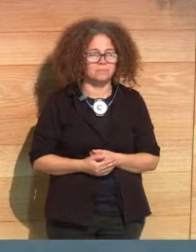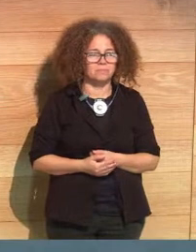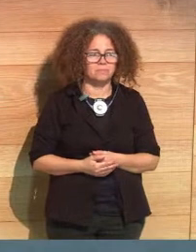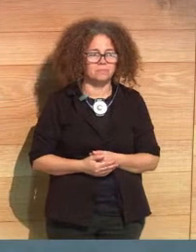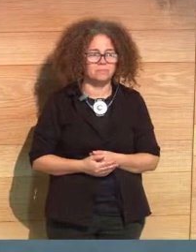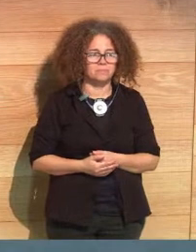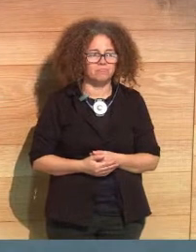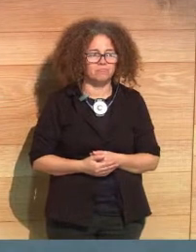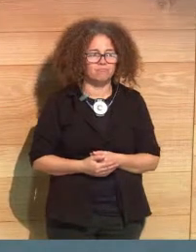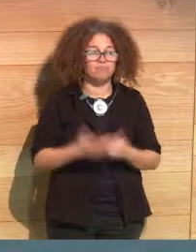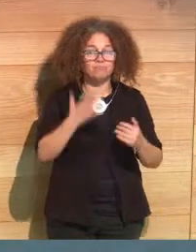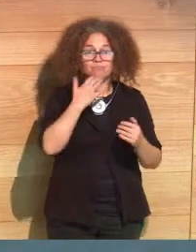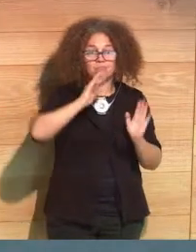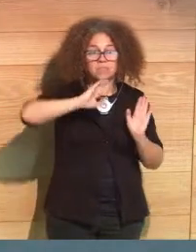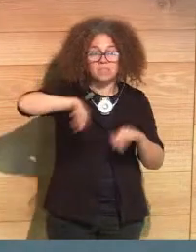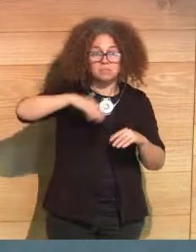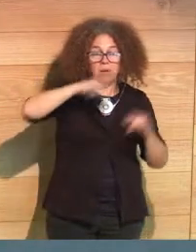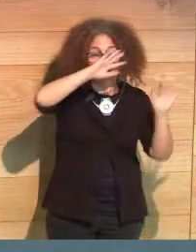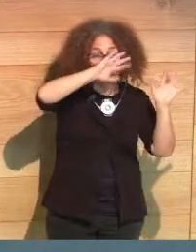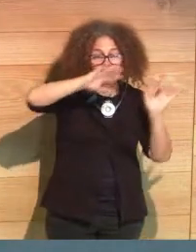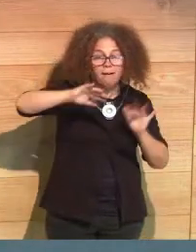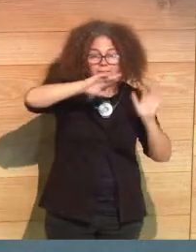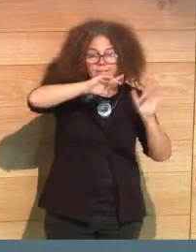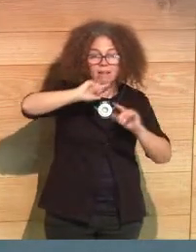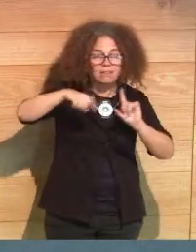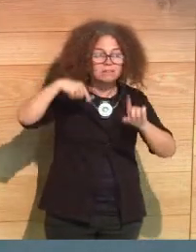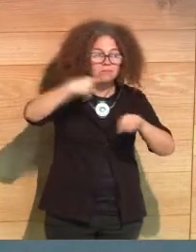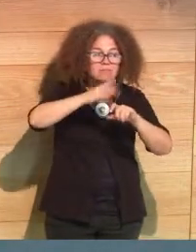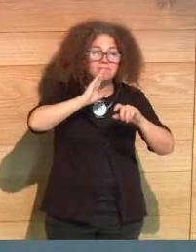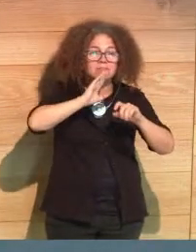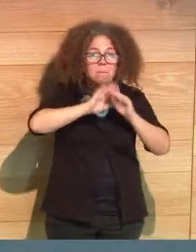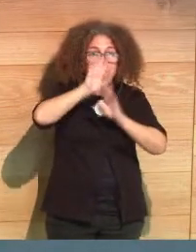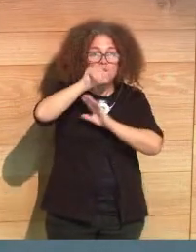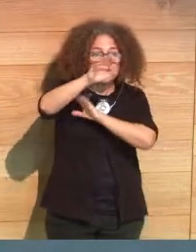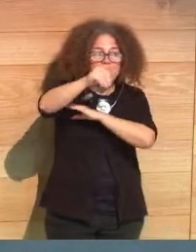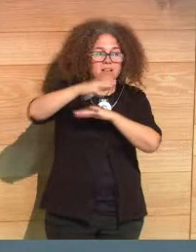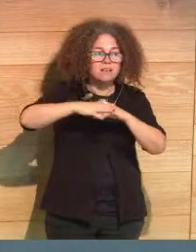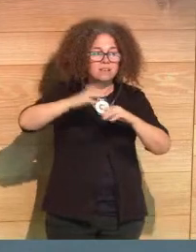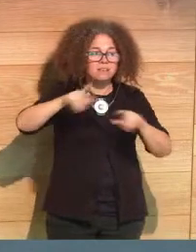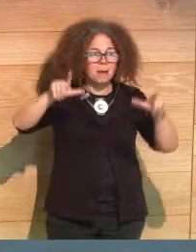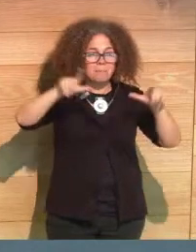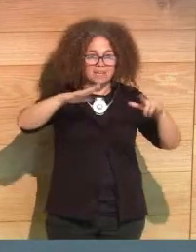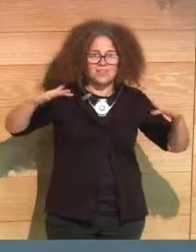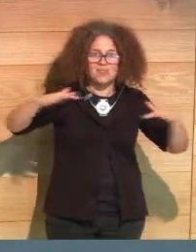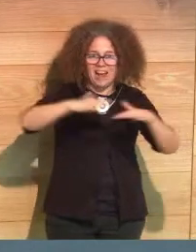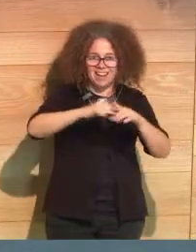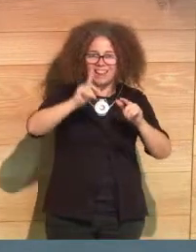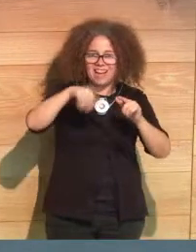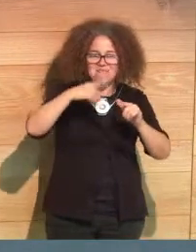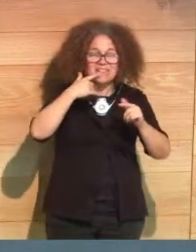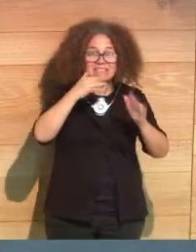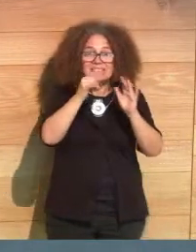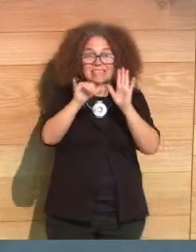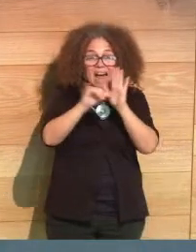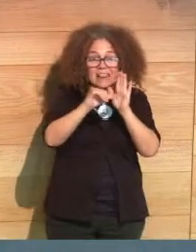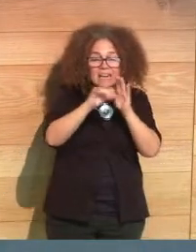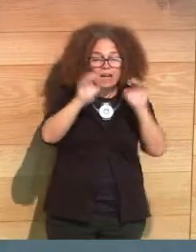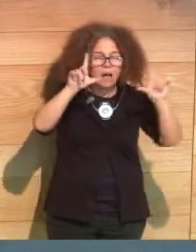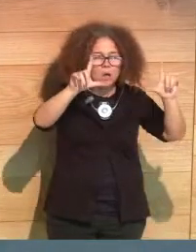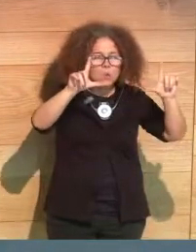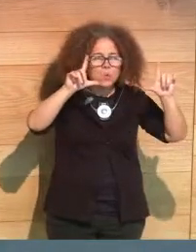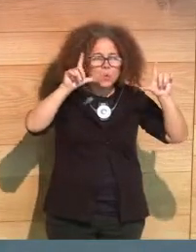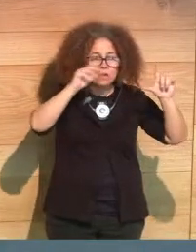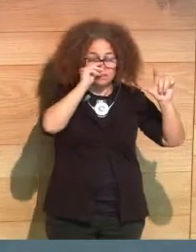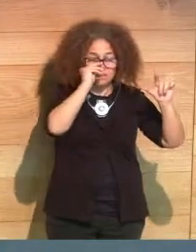edges, this mountain is also made from a grid. When you get close to the wall and you look at it, you realize it's a